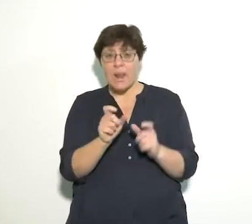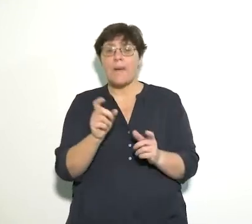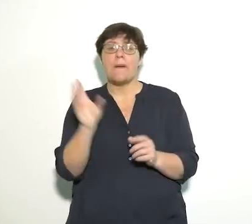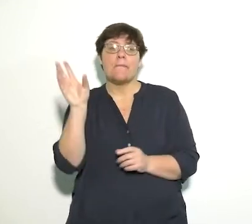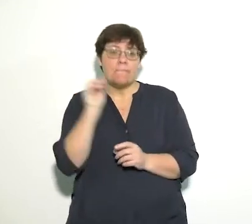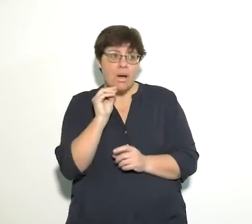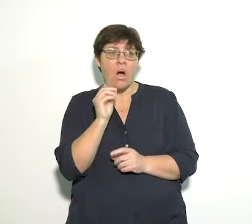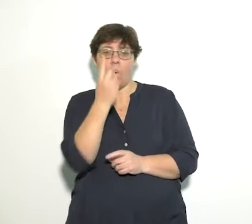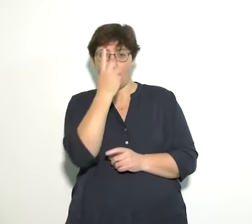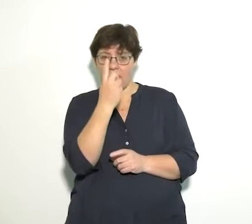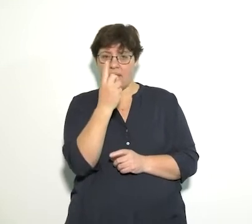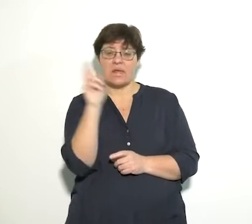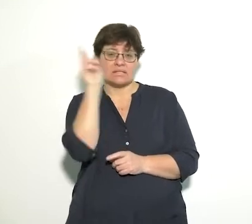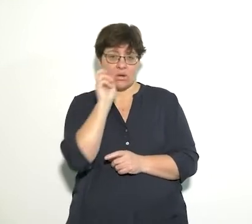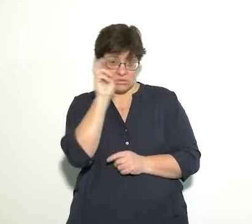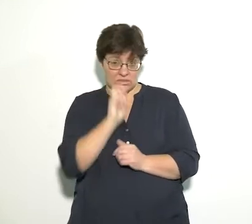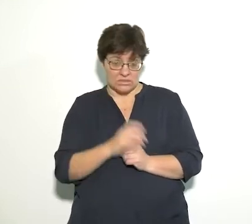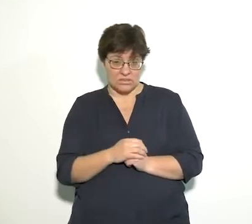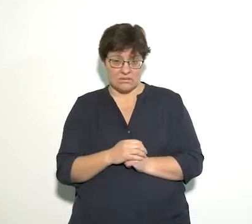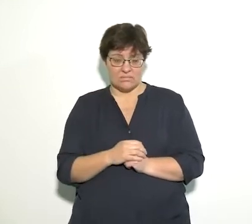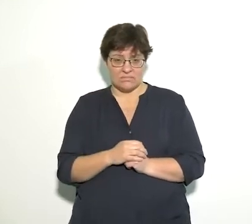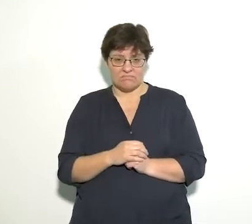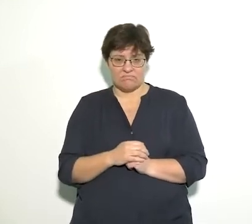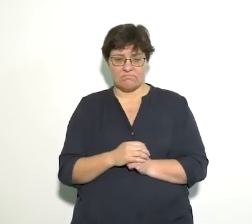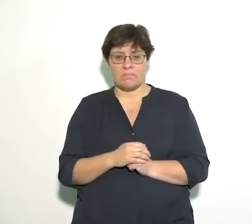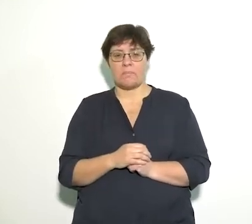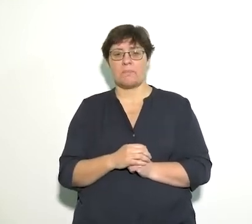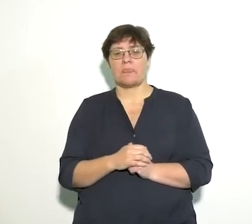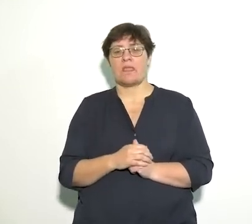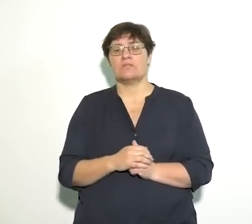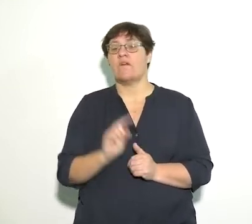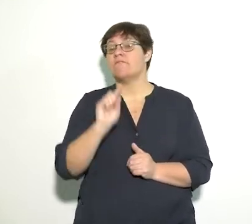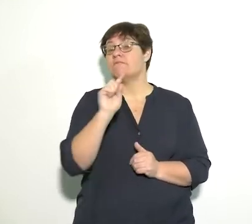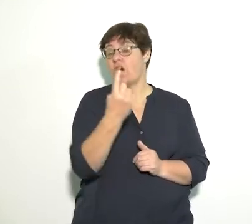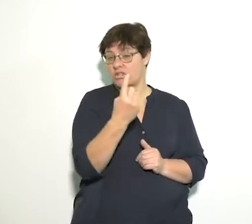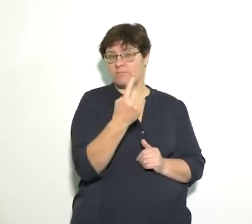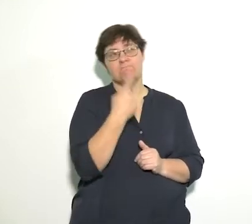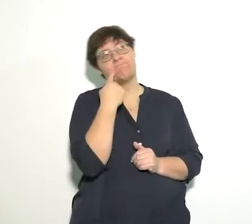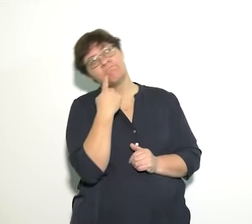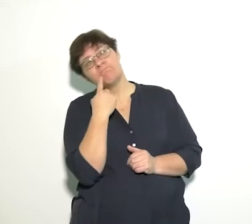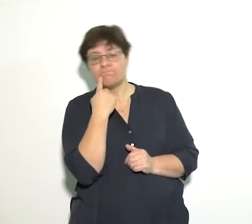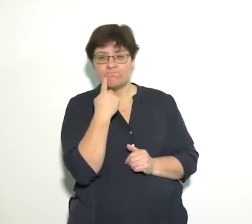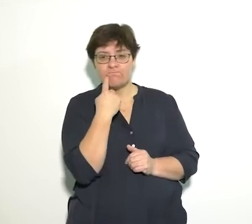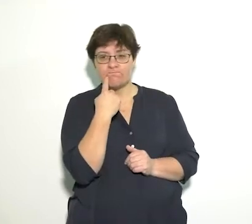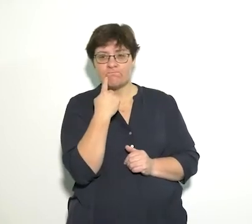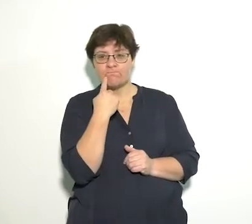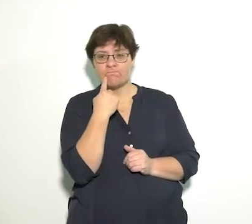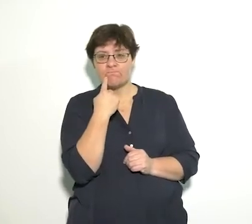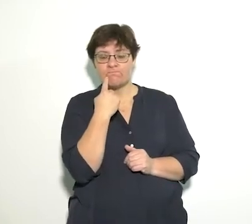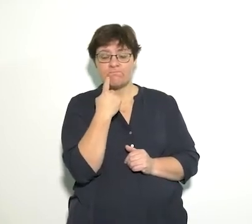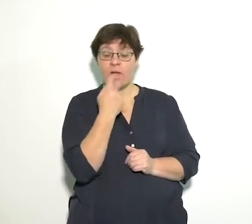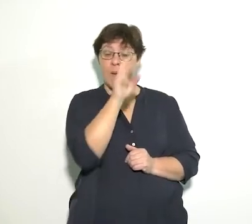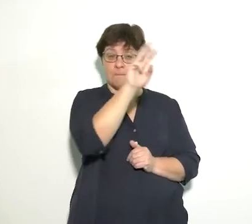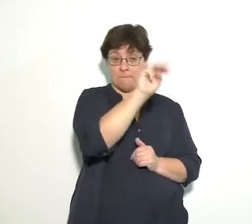of words that make up digraphs, that have digraphs in them. The first one that I'm thinking of is the